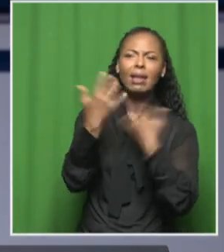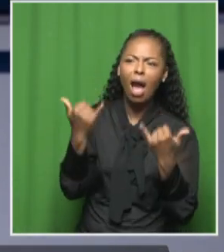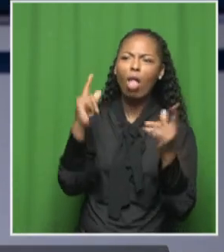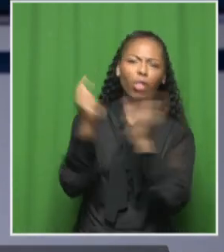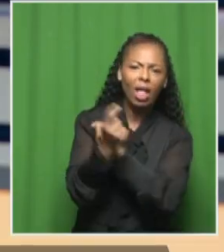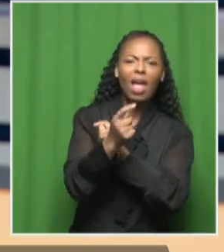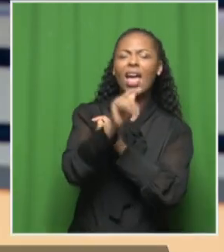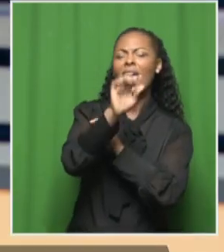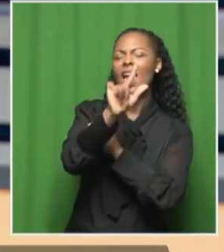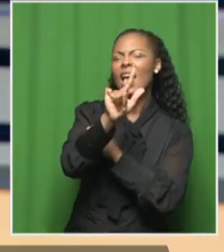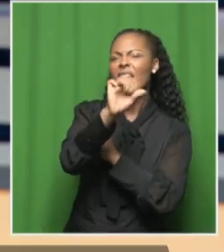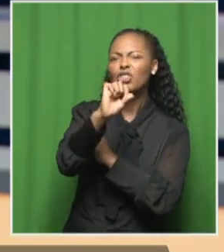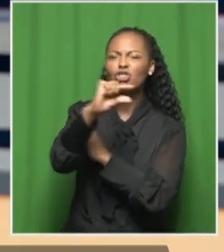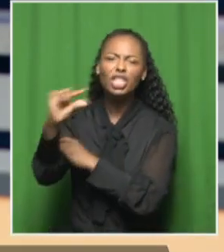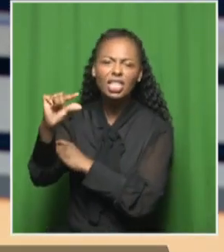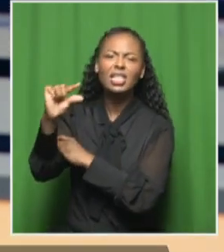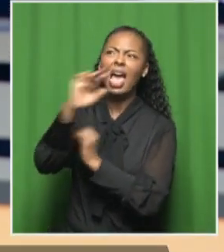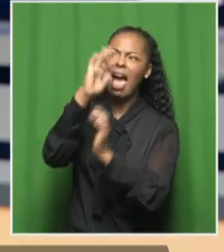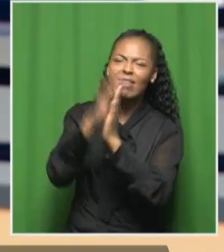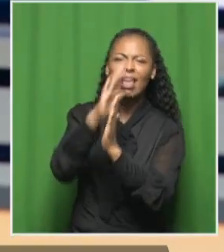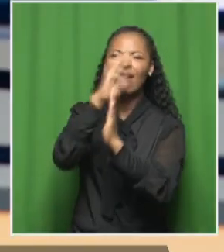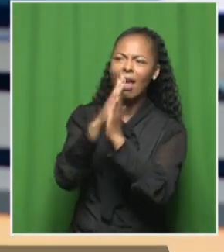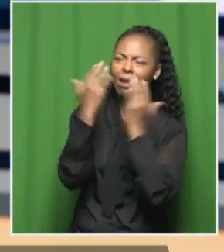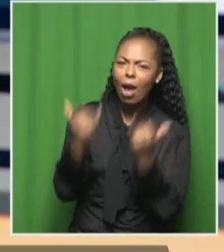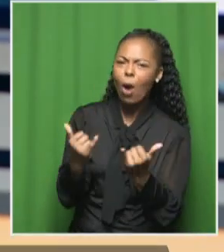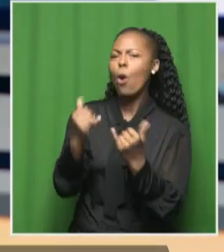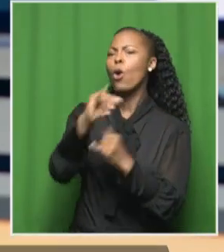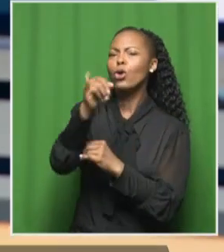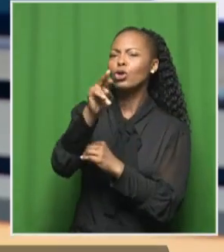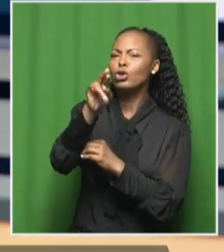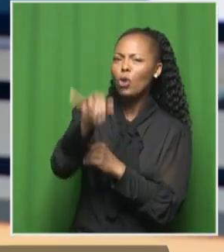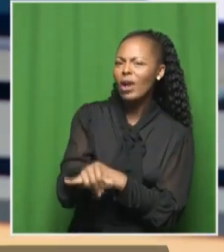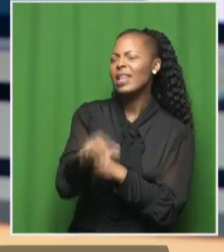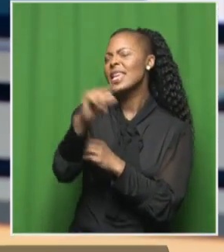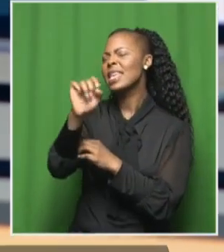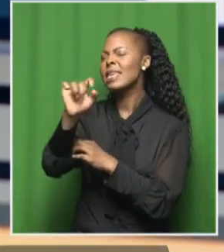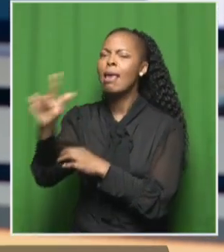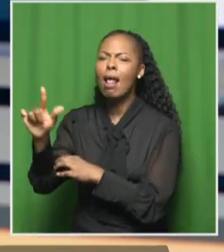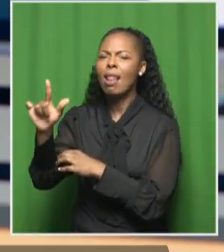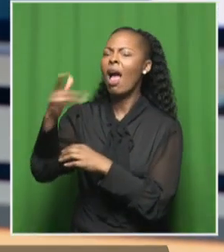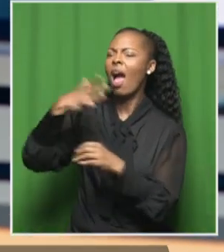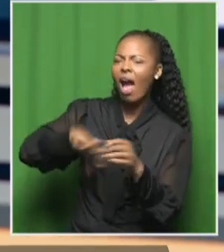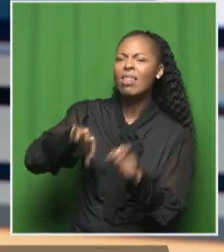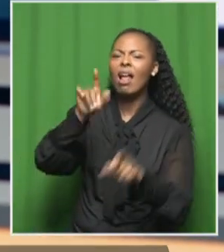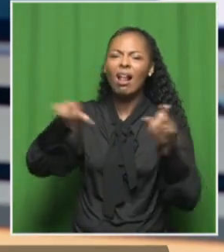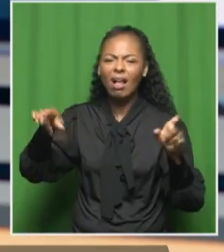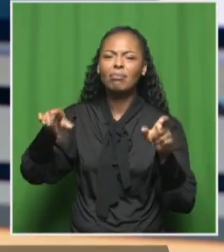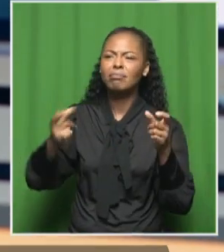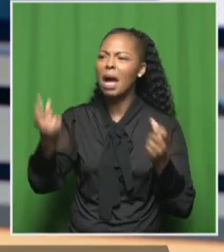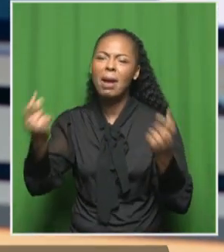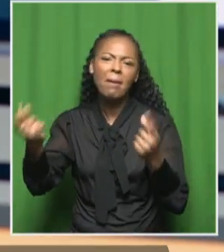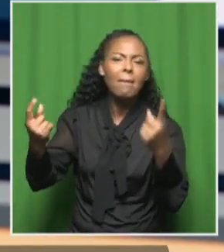between. So there's always been Johnny Gill and others. But personally, I've always felt that